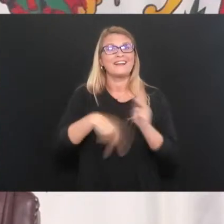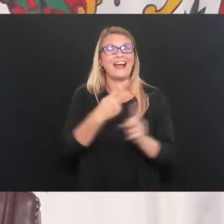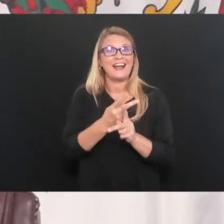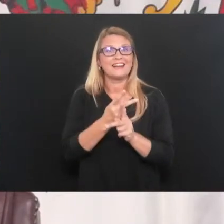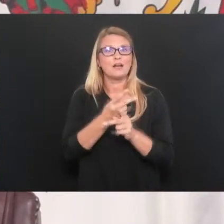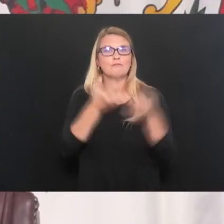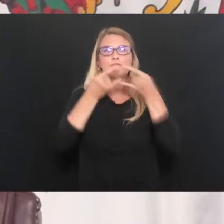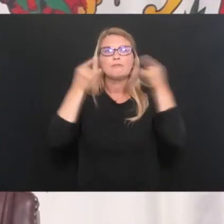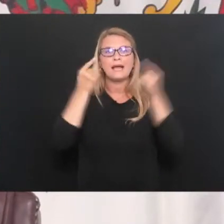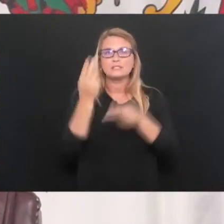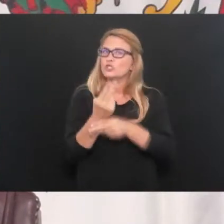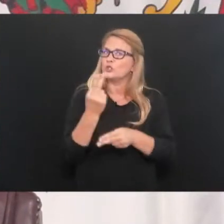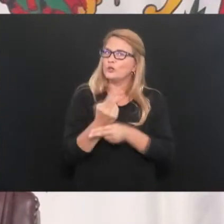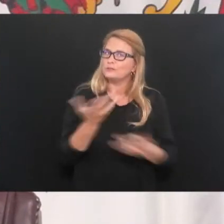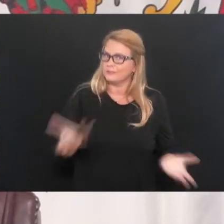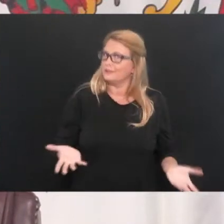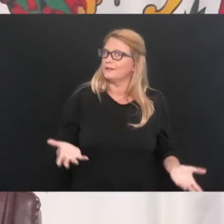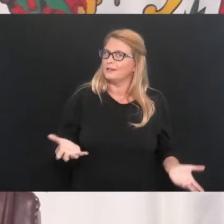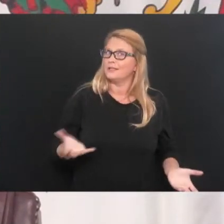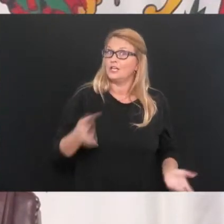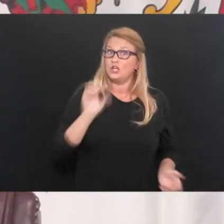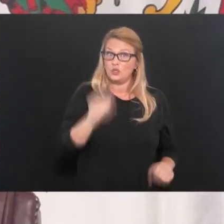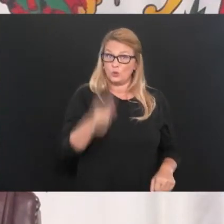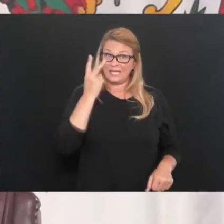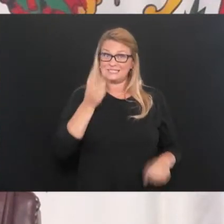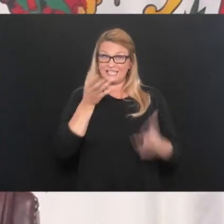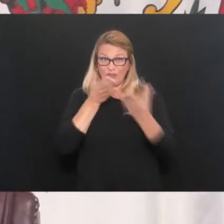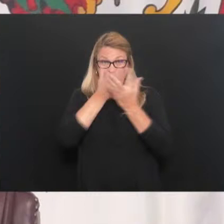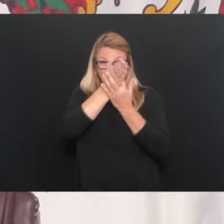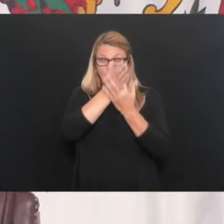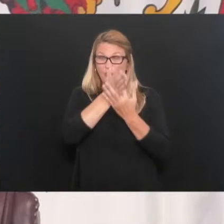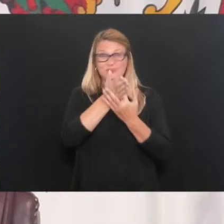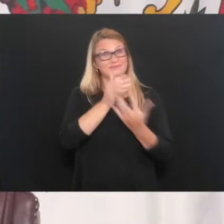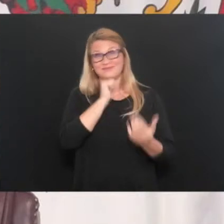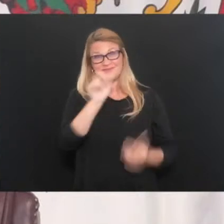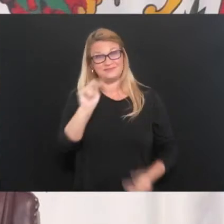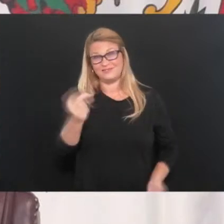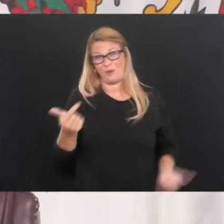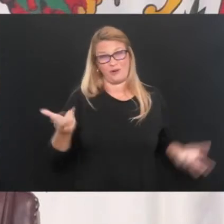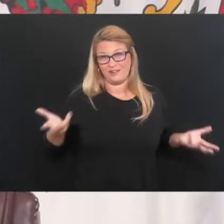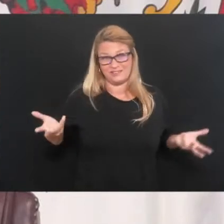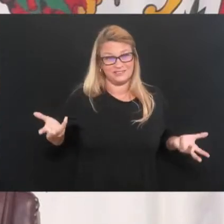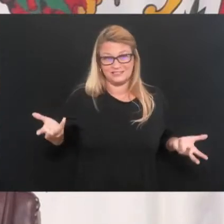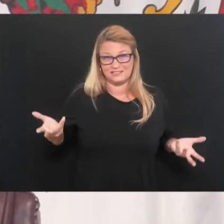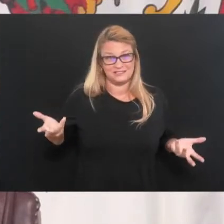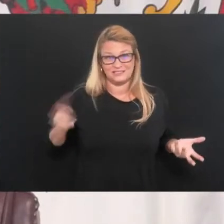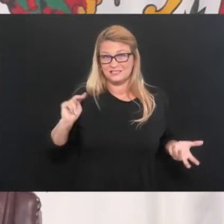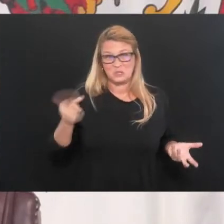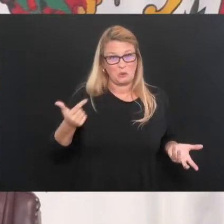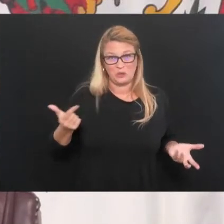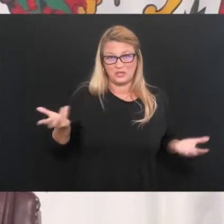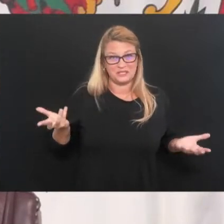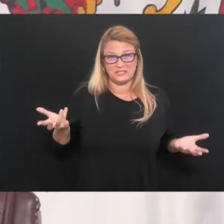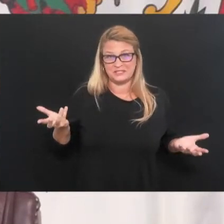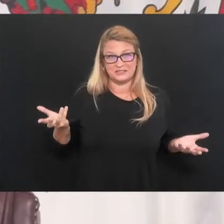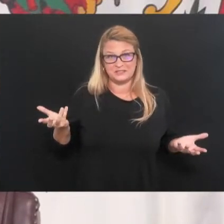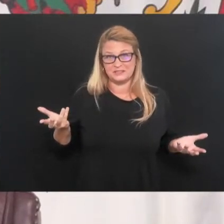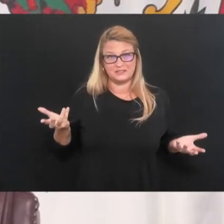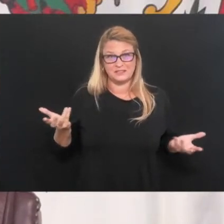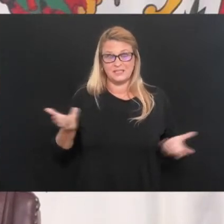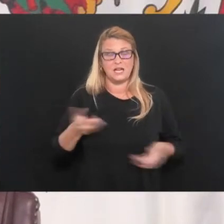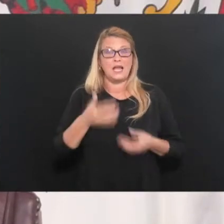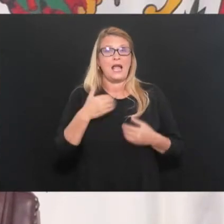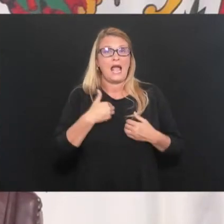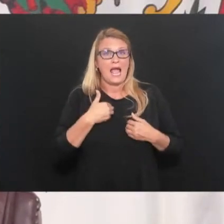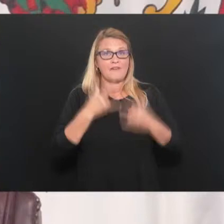on? If you got a mask on that you can see through it, well, that's not going to do any good at all, or not going to do much good. Have you